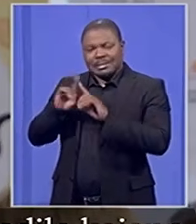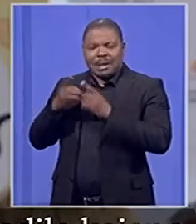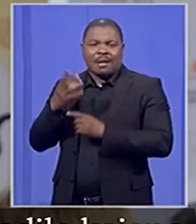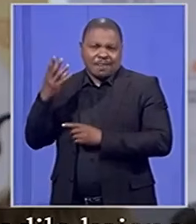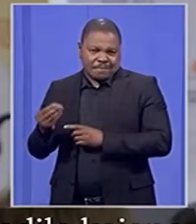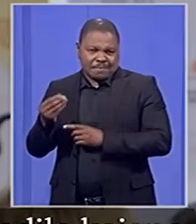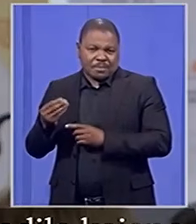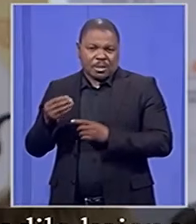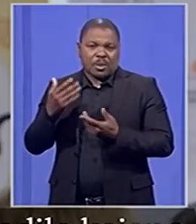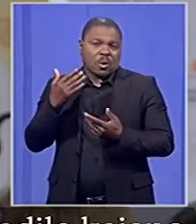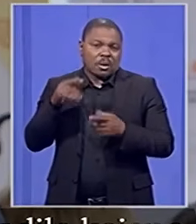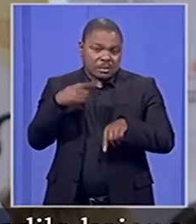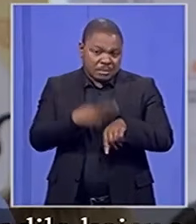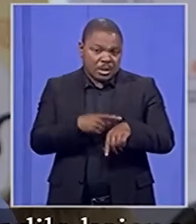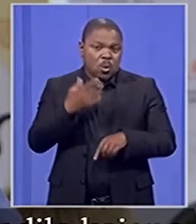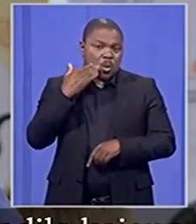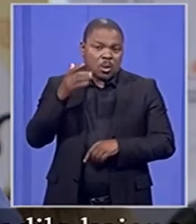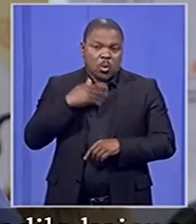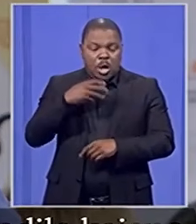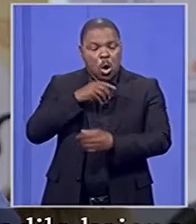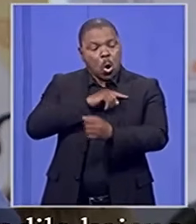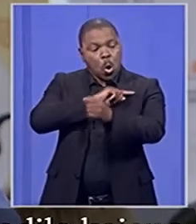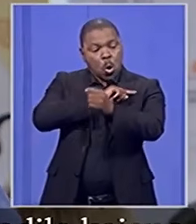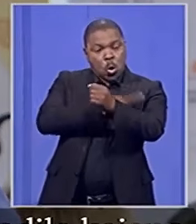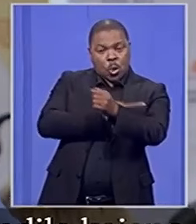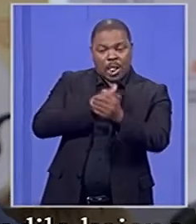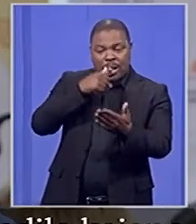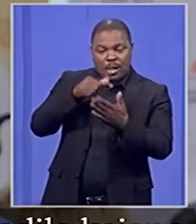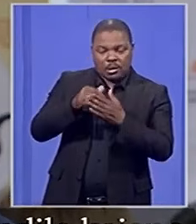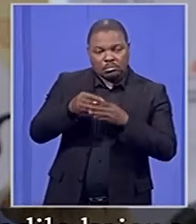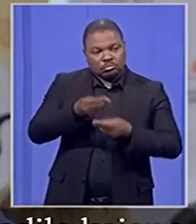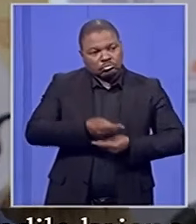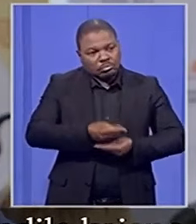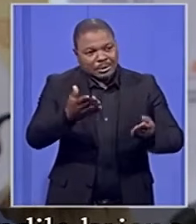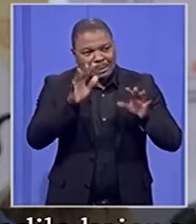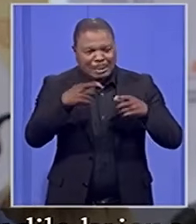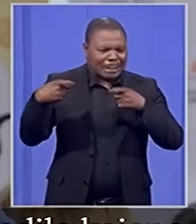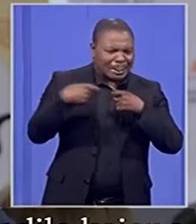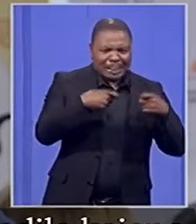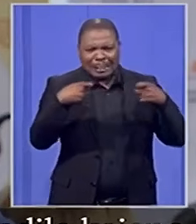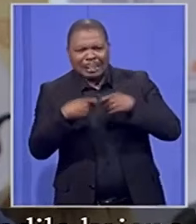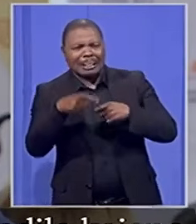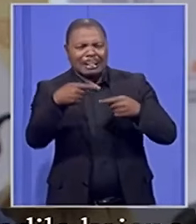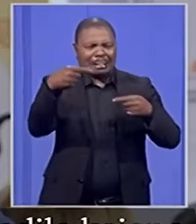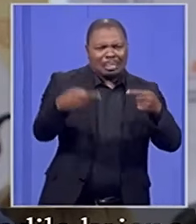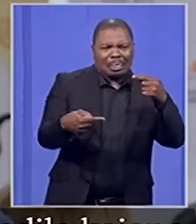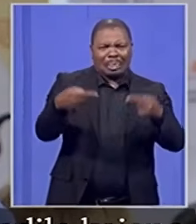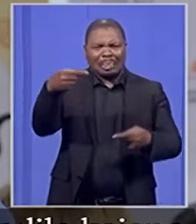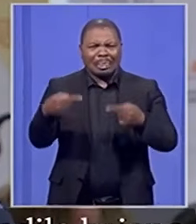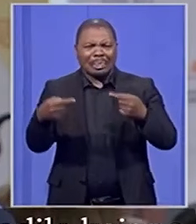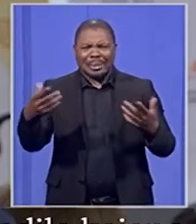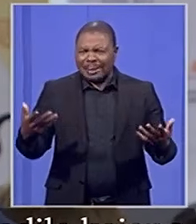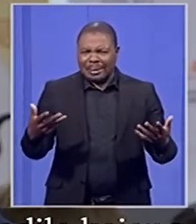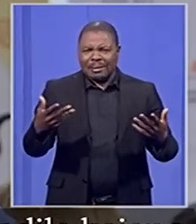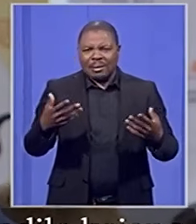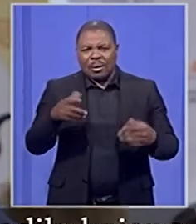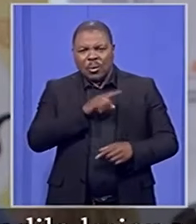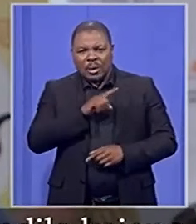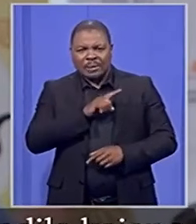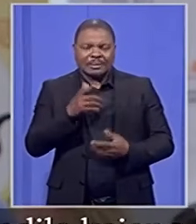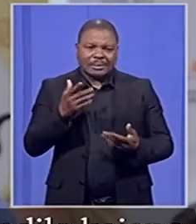to issue letter of authority, then you find a lot of fights, a lot of people having